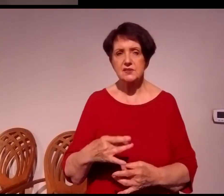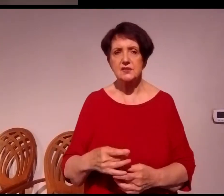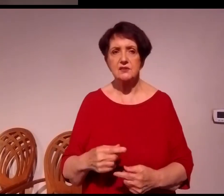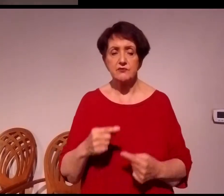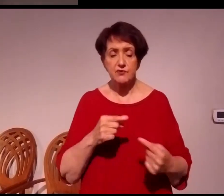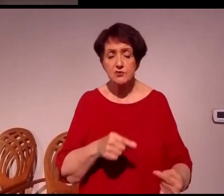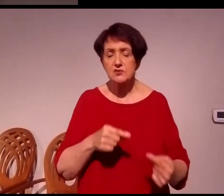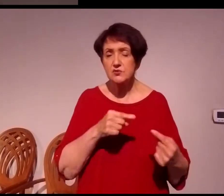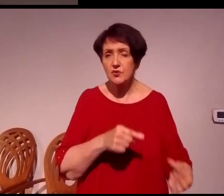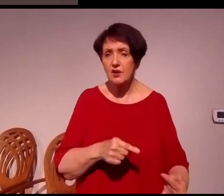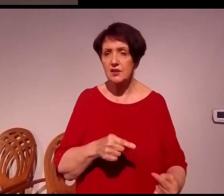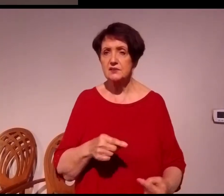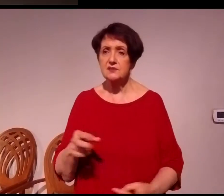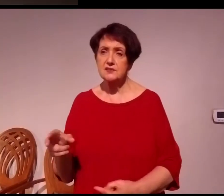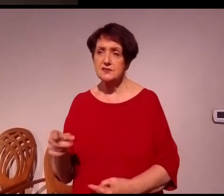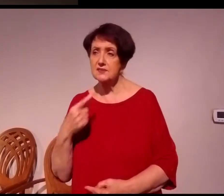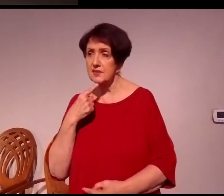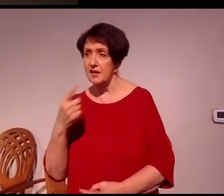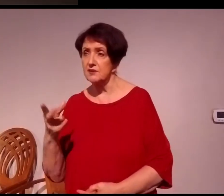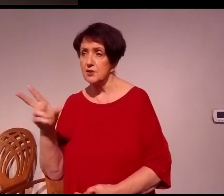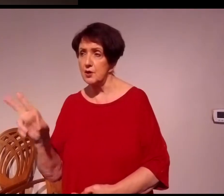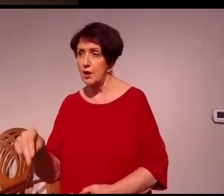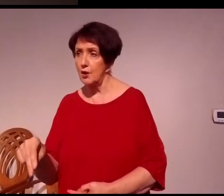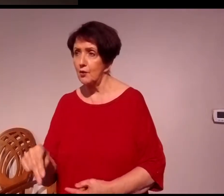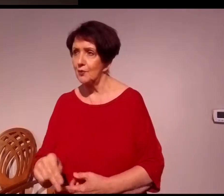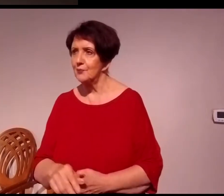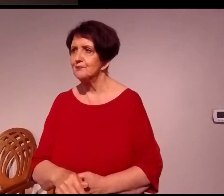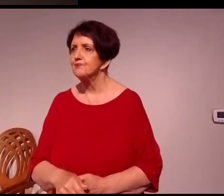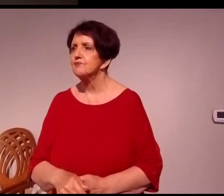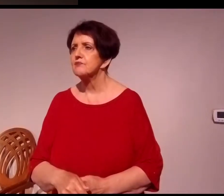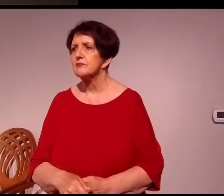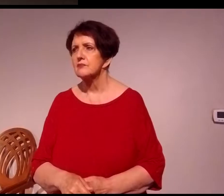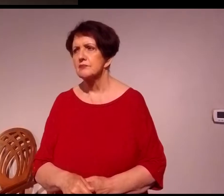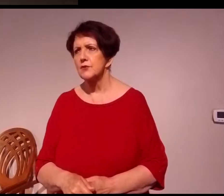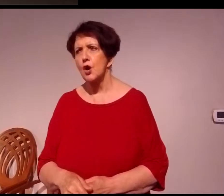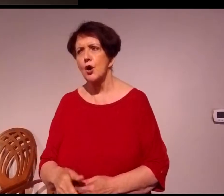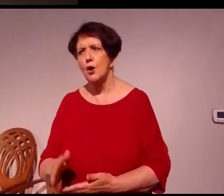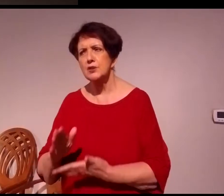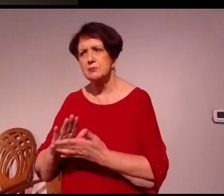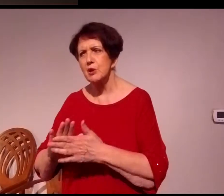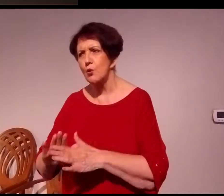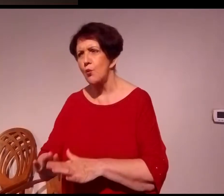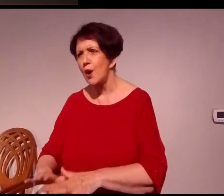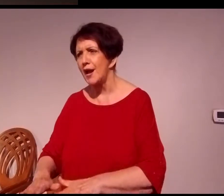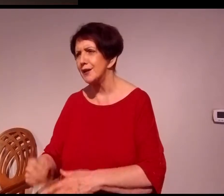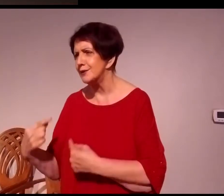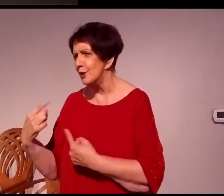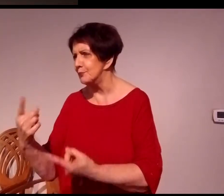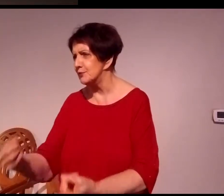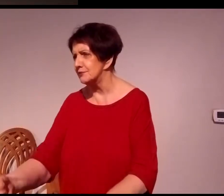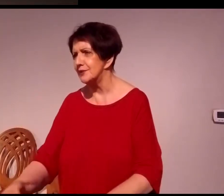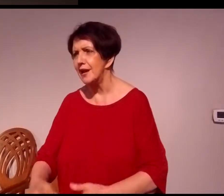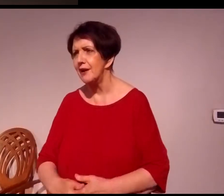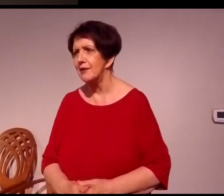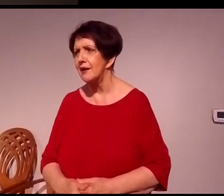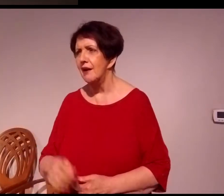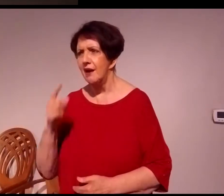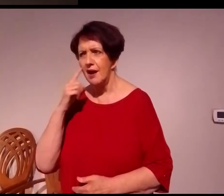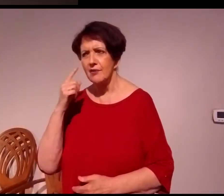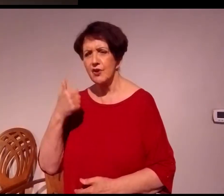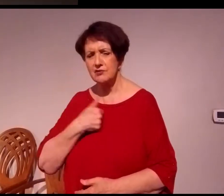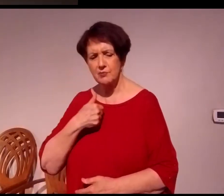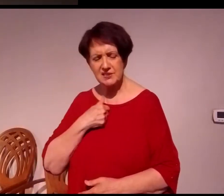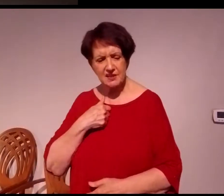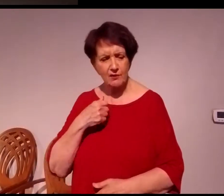struggling with saying no. Oh, he's been so quiet the whole time. I thought to myself,